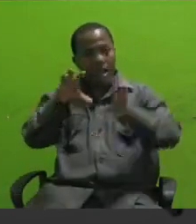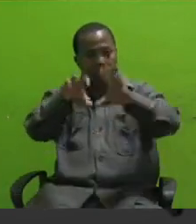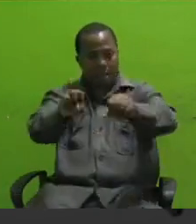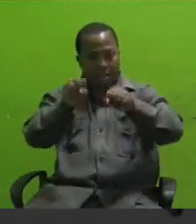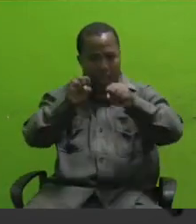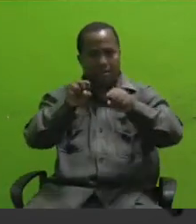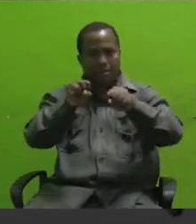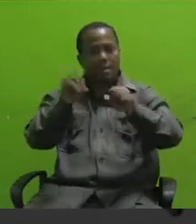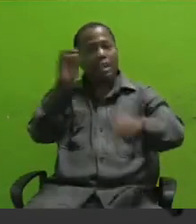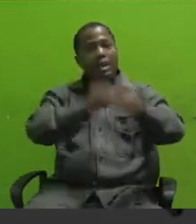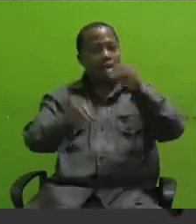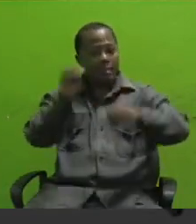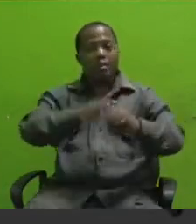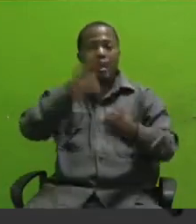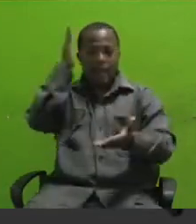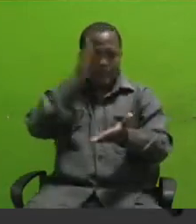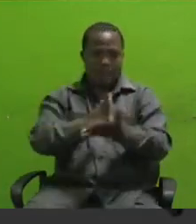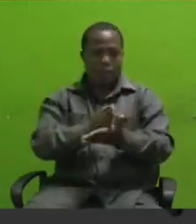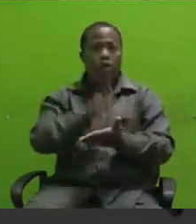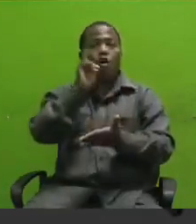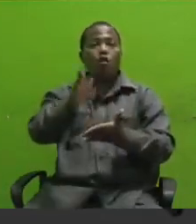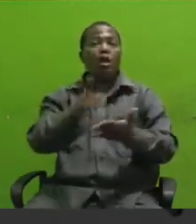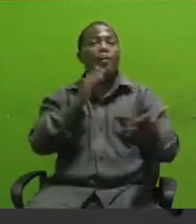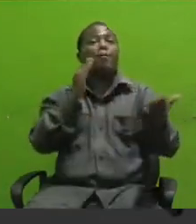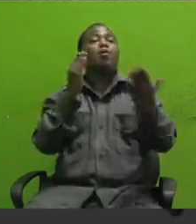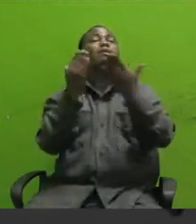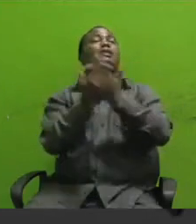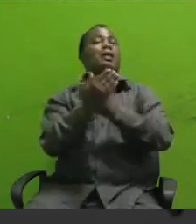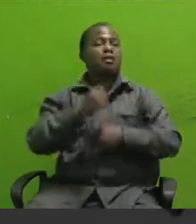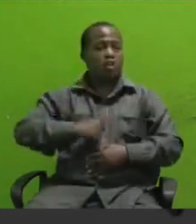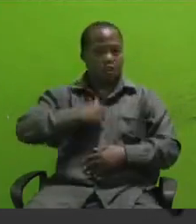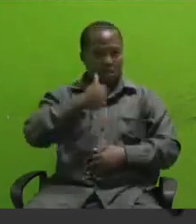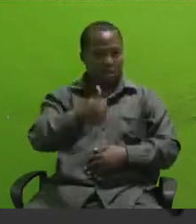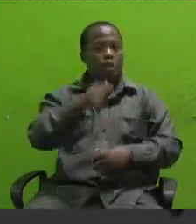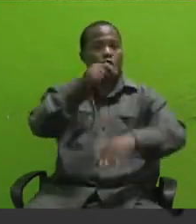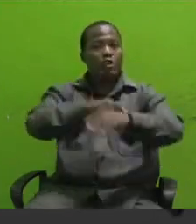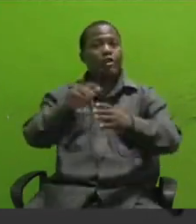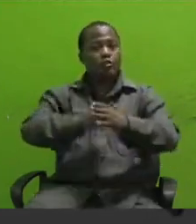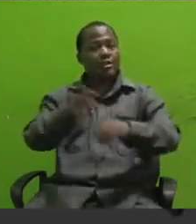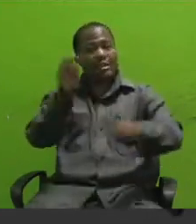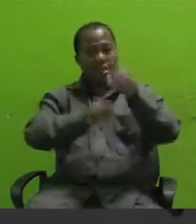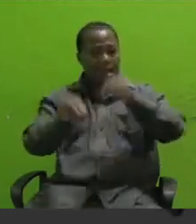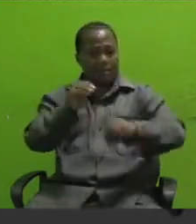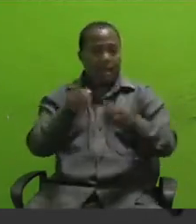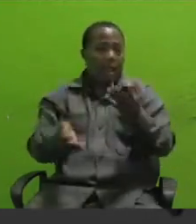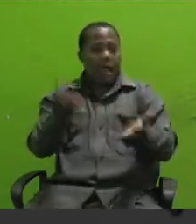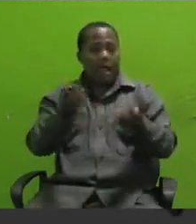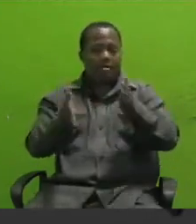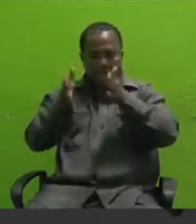handle chemicals, and make sure we protect ourselves when using chemicals, whether